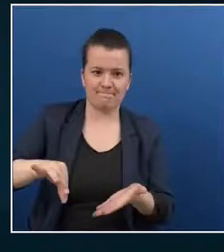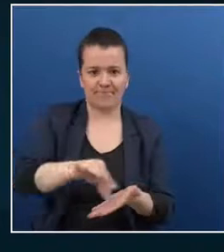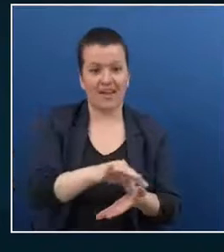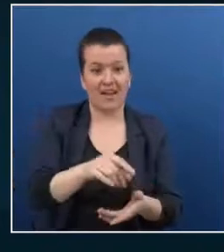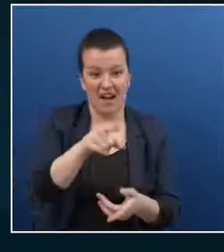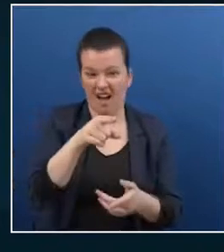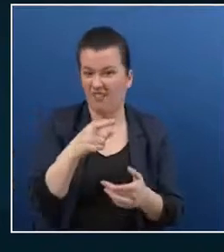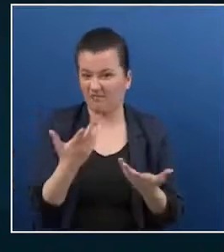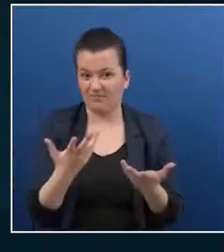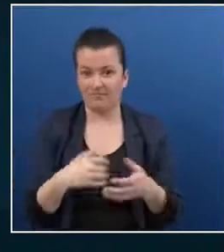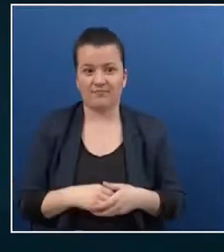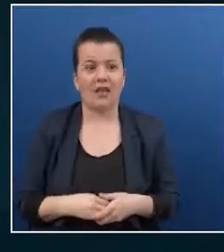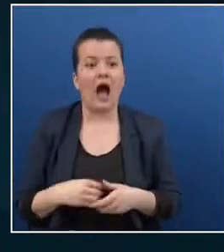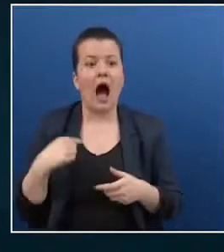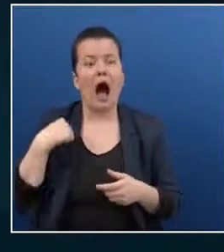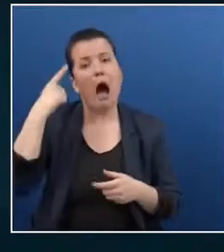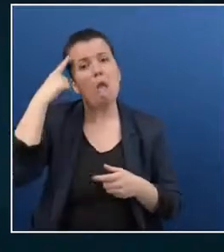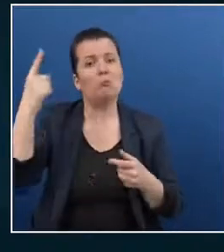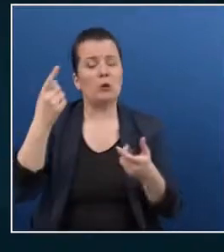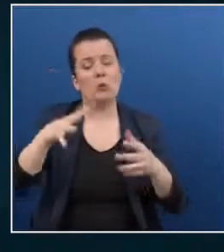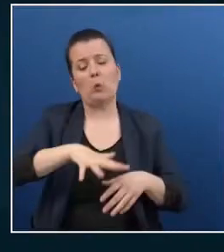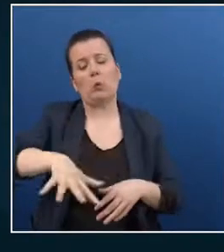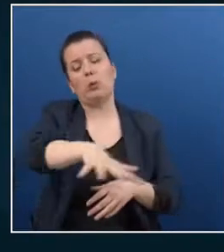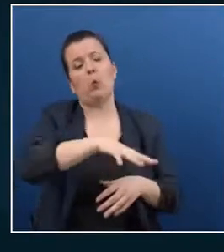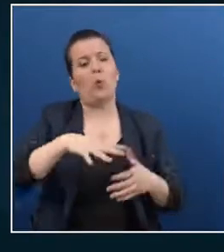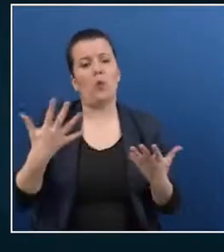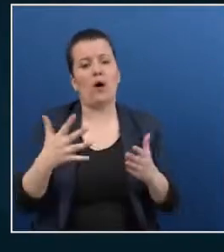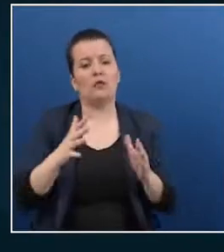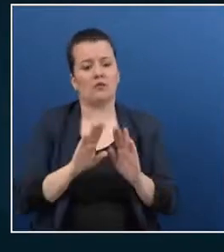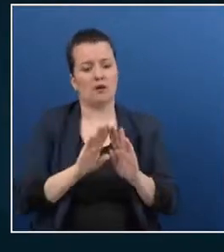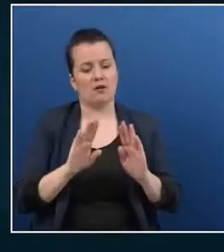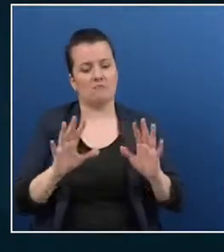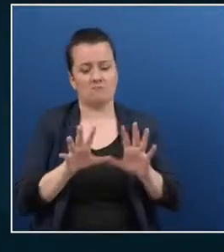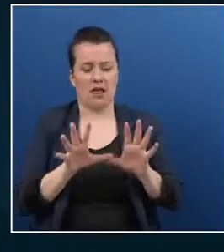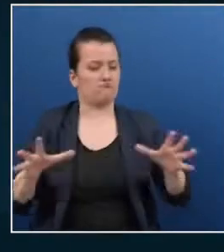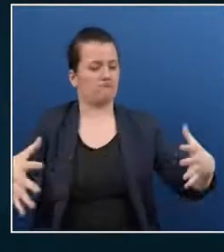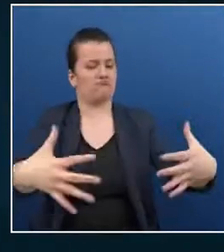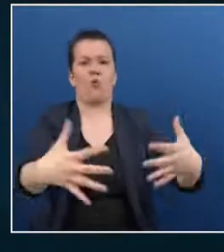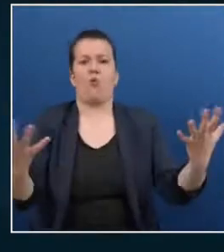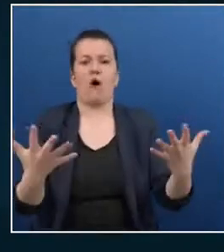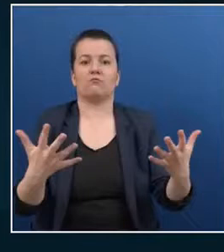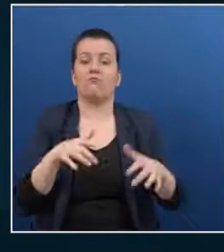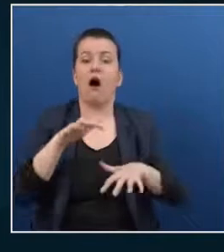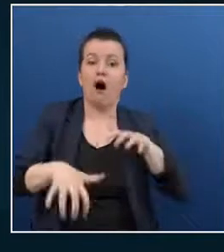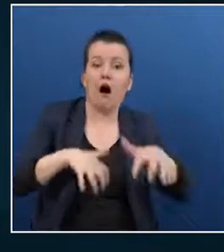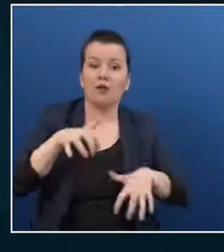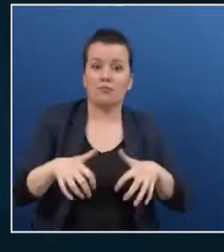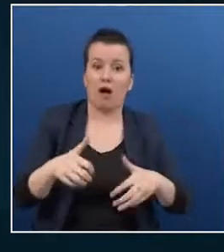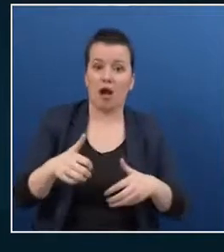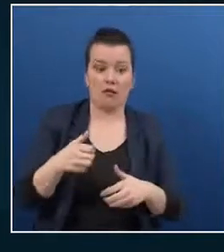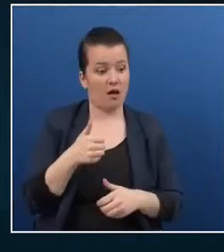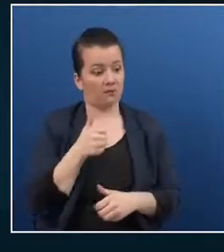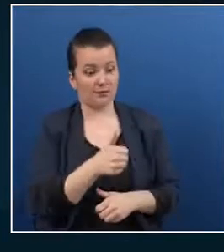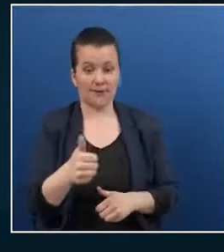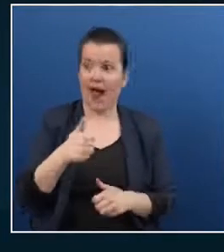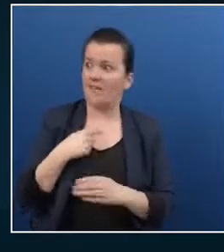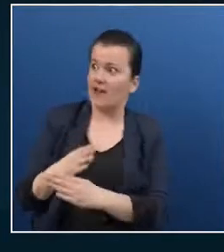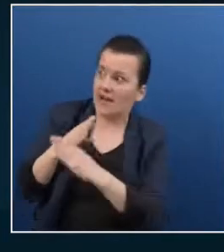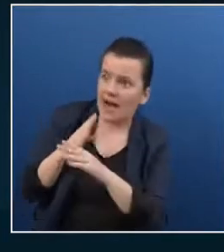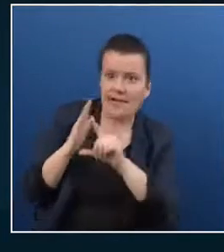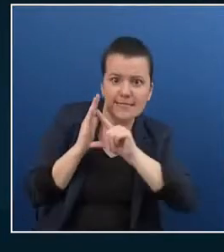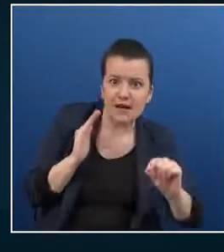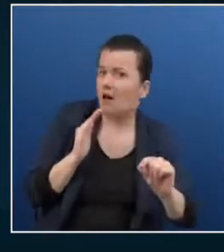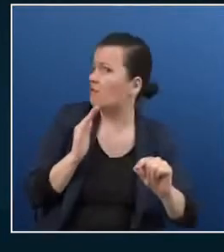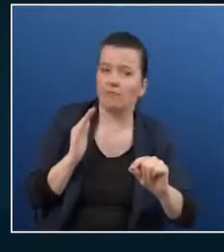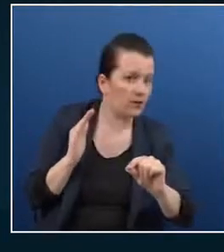was a population that can't defend itself. It was a place where they live, and you're trying to